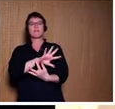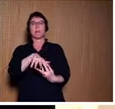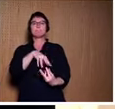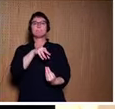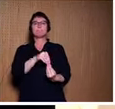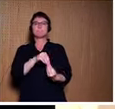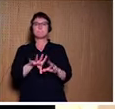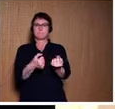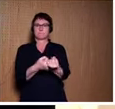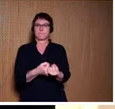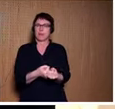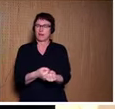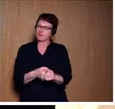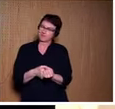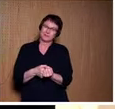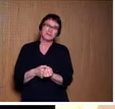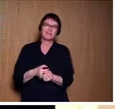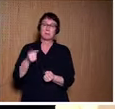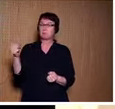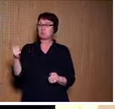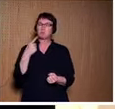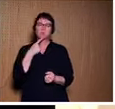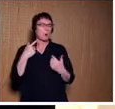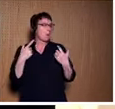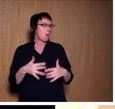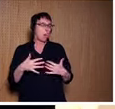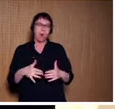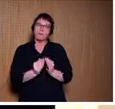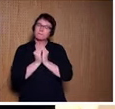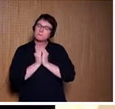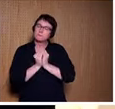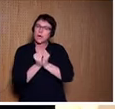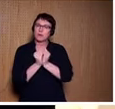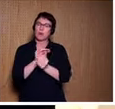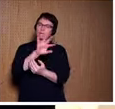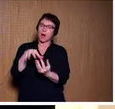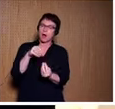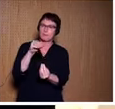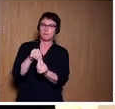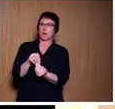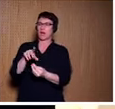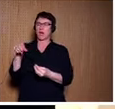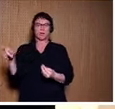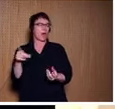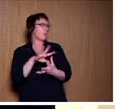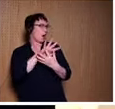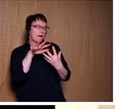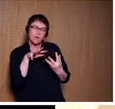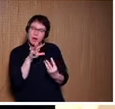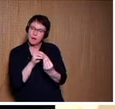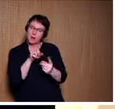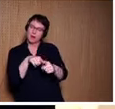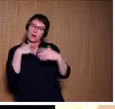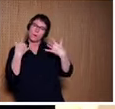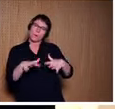claiming to be defenders of family values. These groups are campaigning to convince